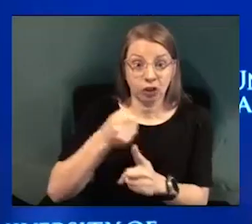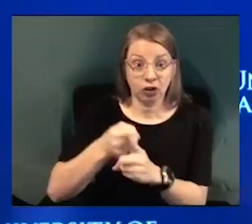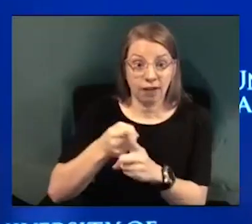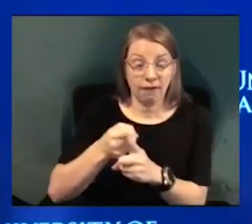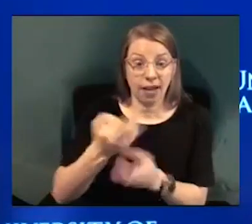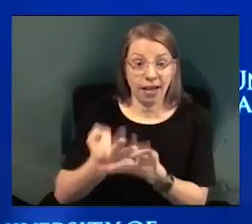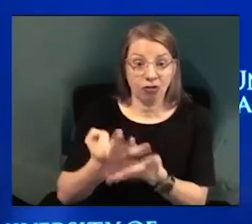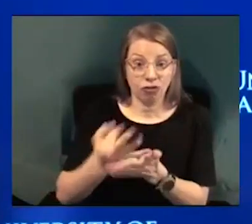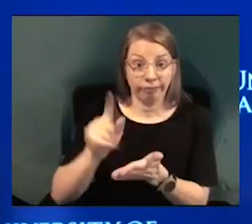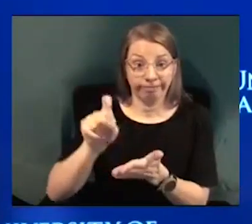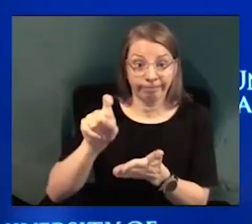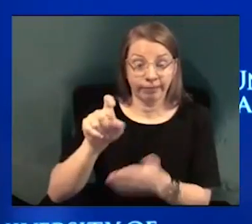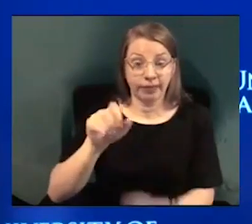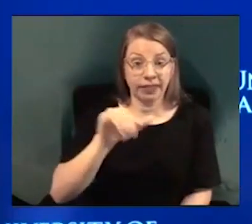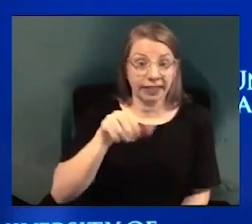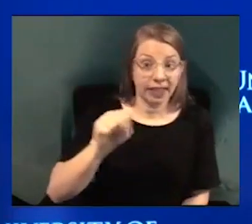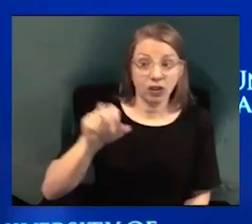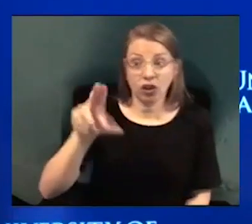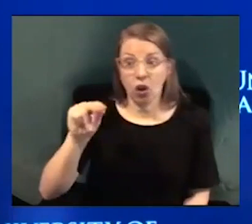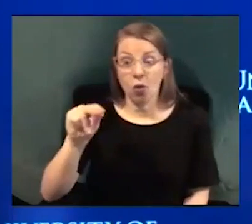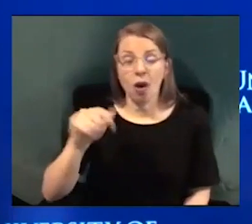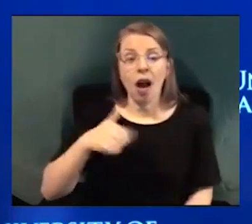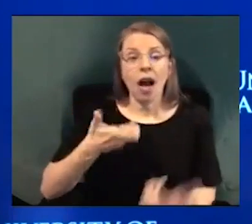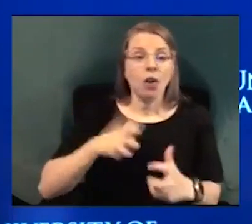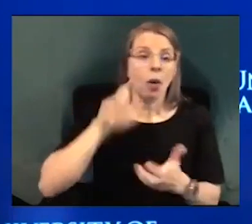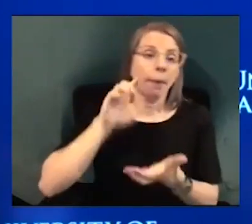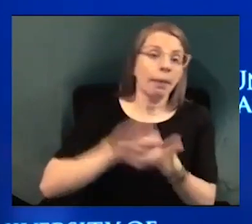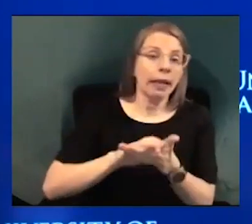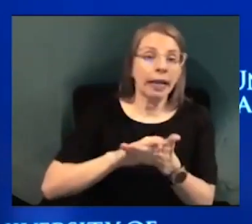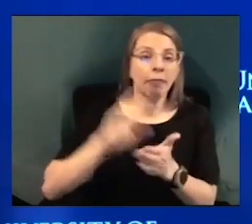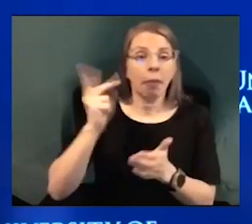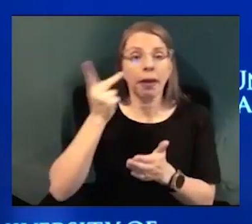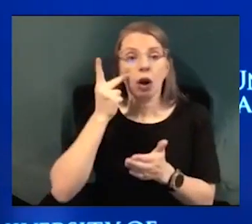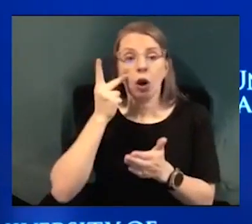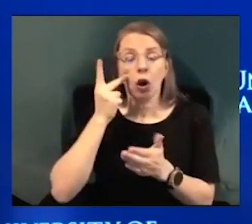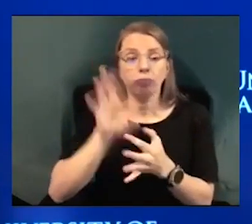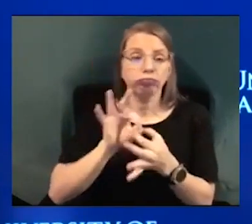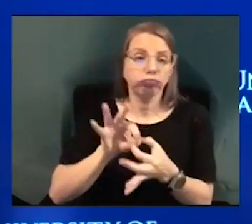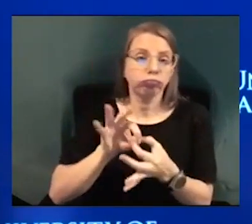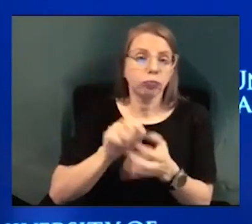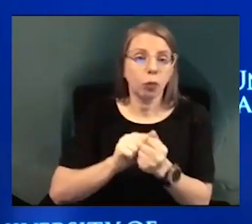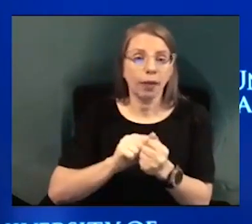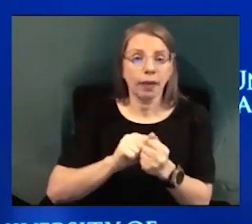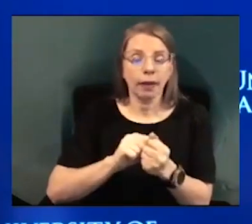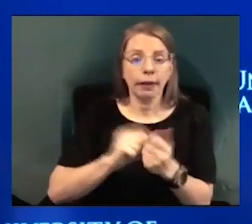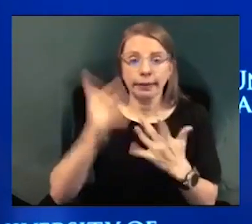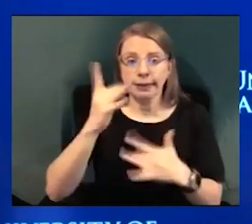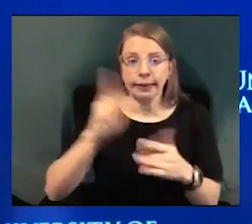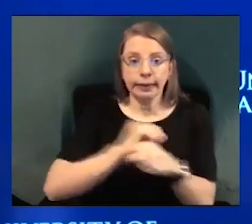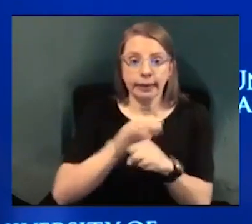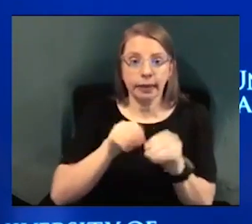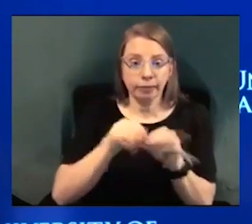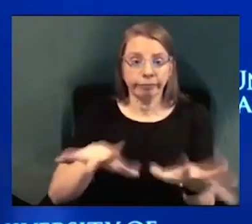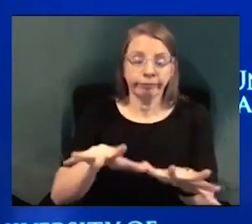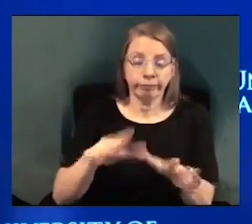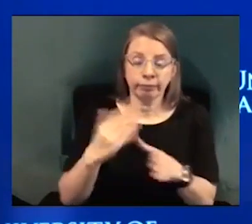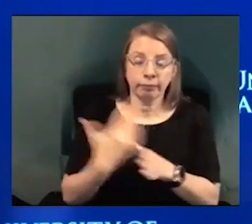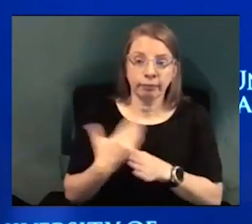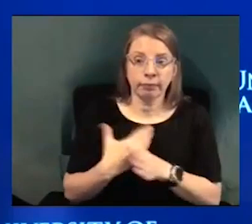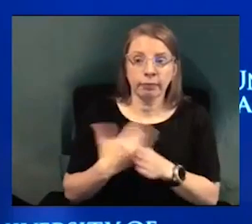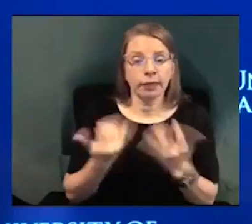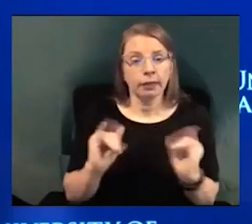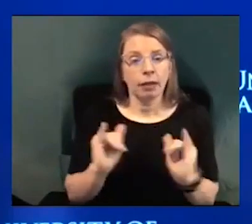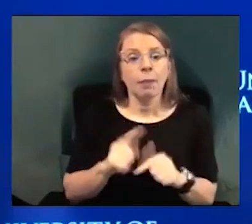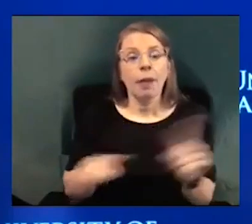may say, I don't want to be a believer, you know, the politicization of this disease, which just drives me crazy. But at the end of the